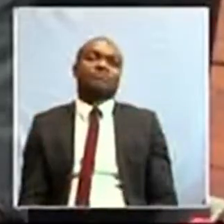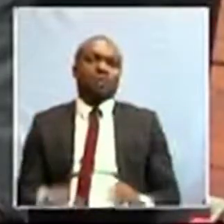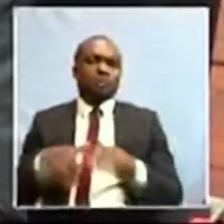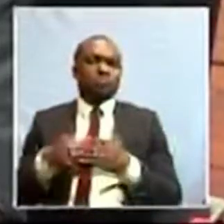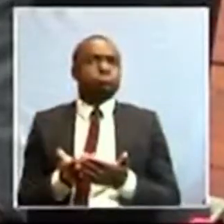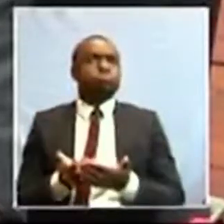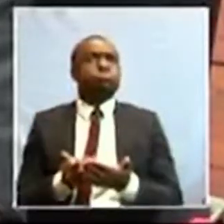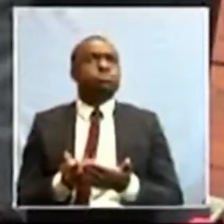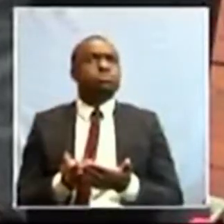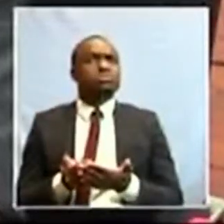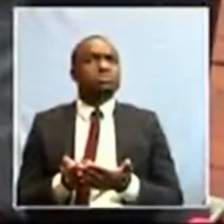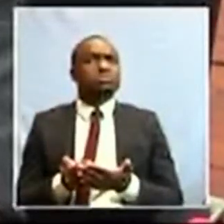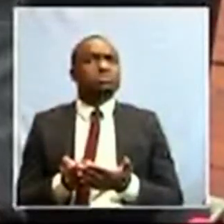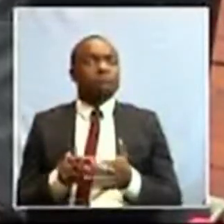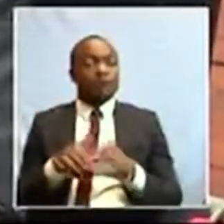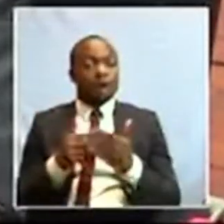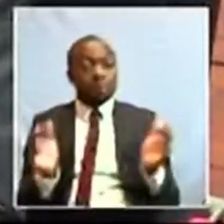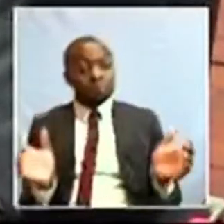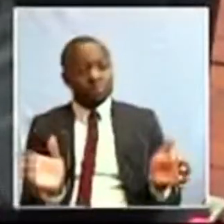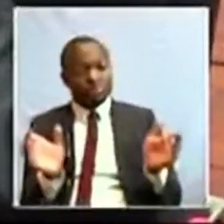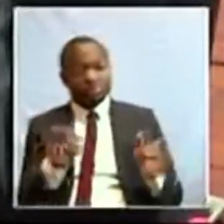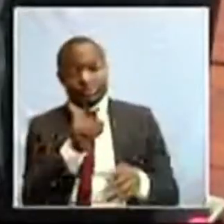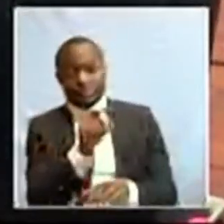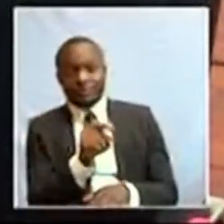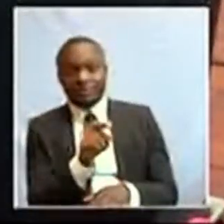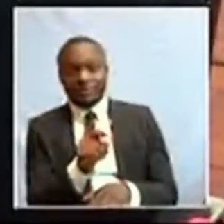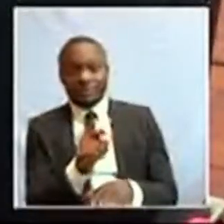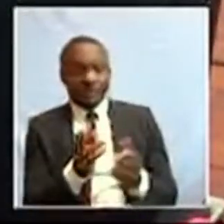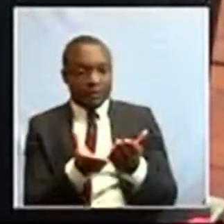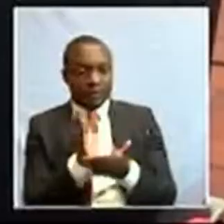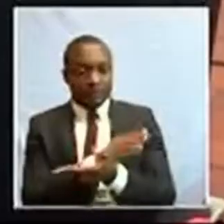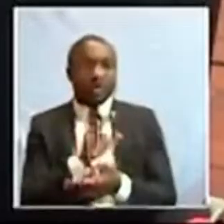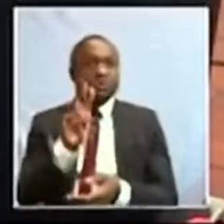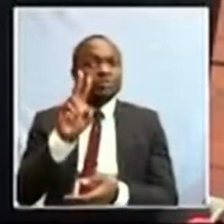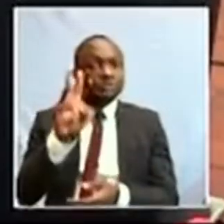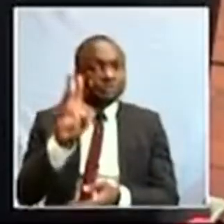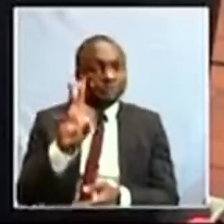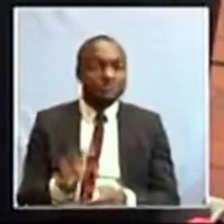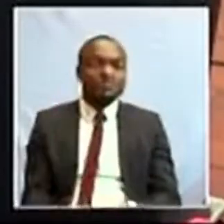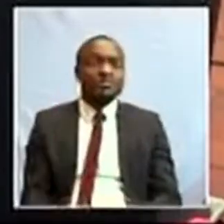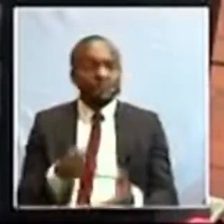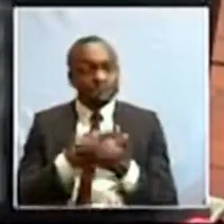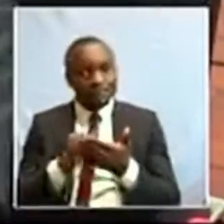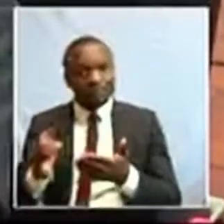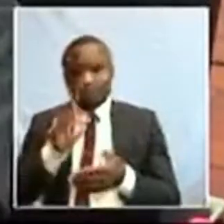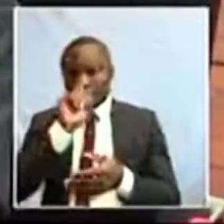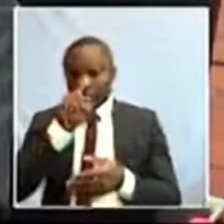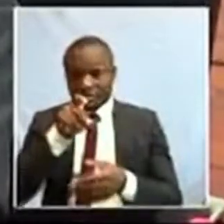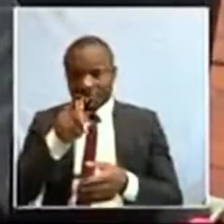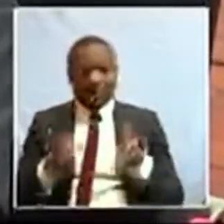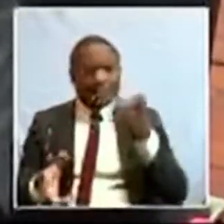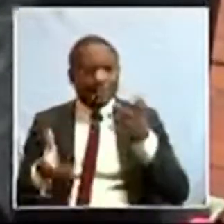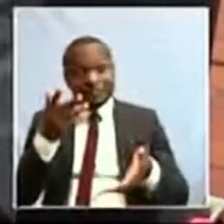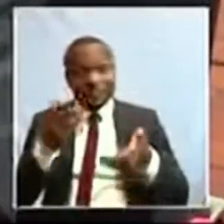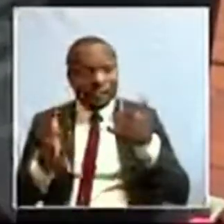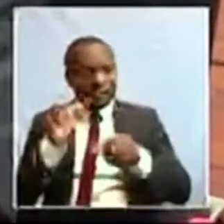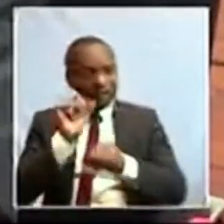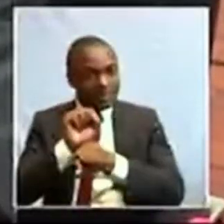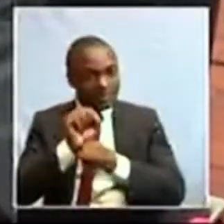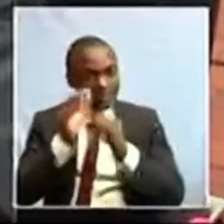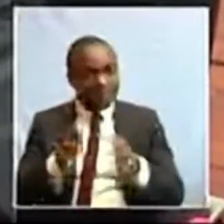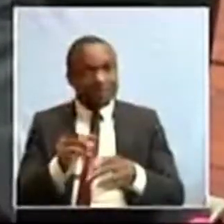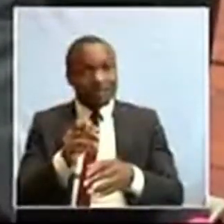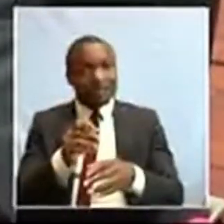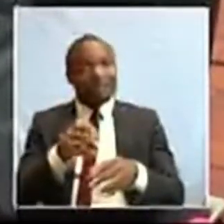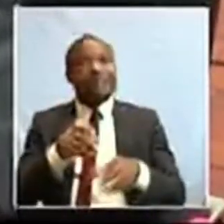How are you motivating them? Because go on page 26. Failure to insure fire officers. The ones you